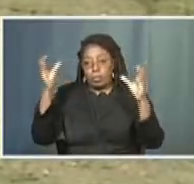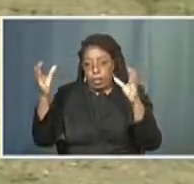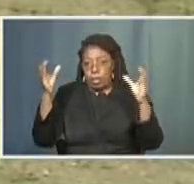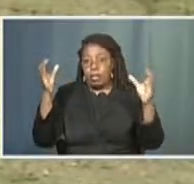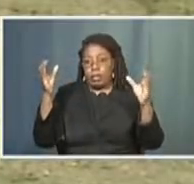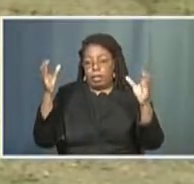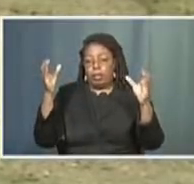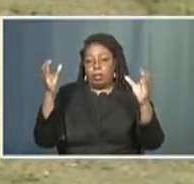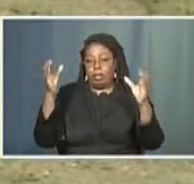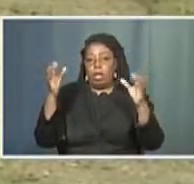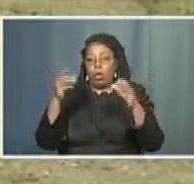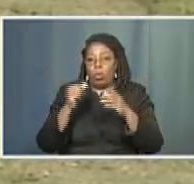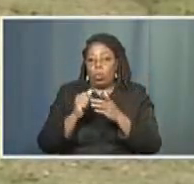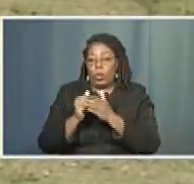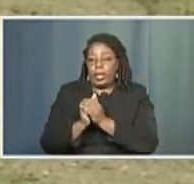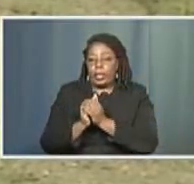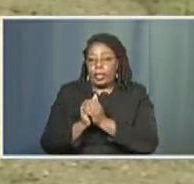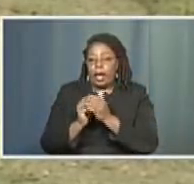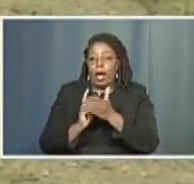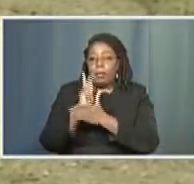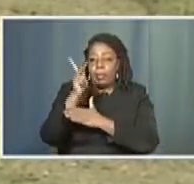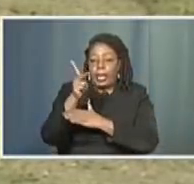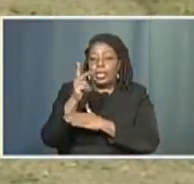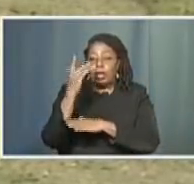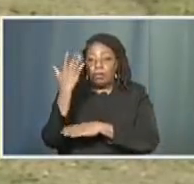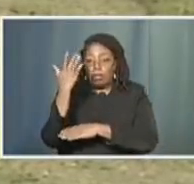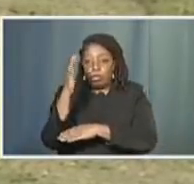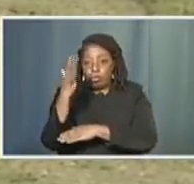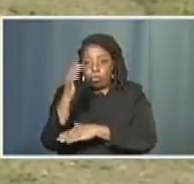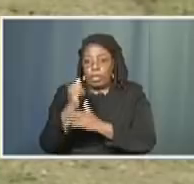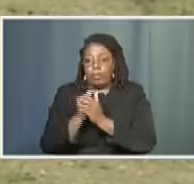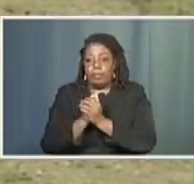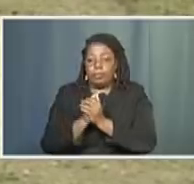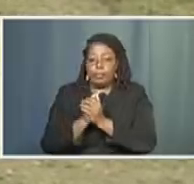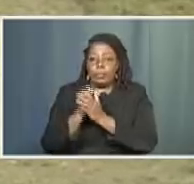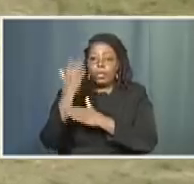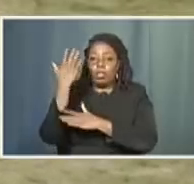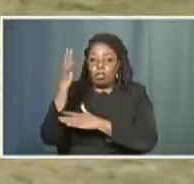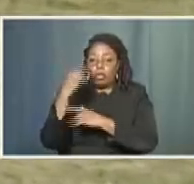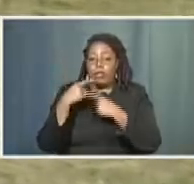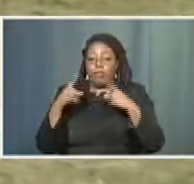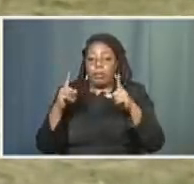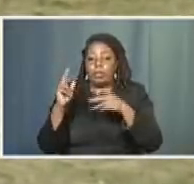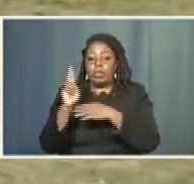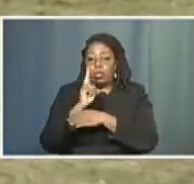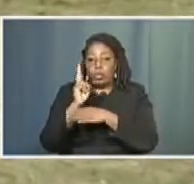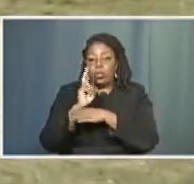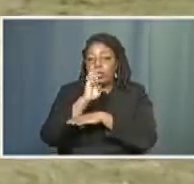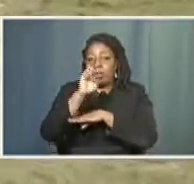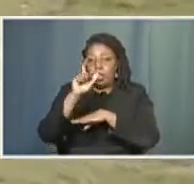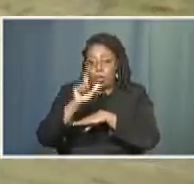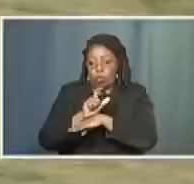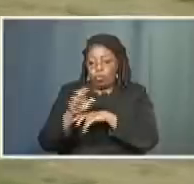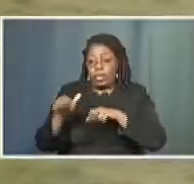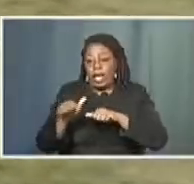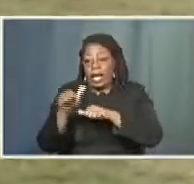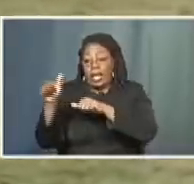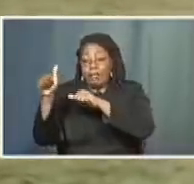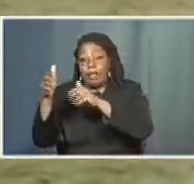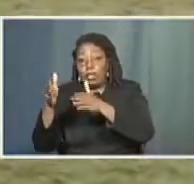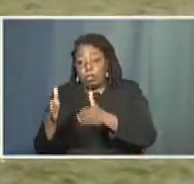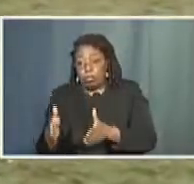50-year benchmark with the planting of a Brazilwood plant, the species of tree famously used by the Lutheran adventurers to